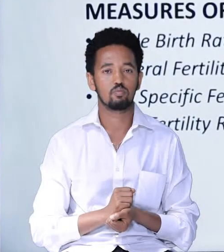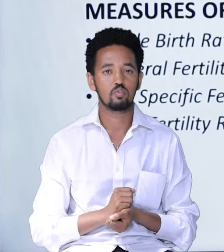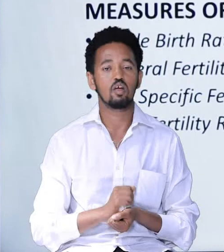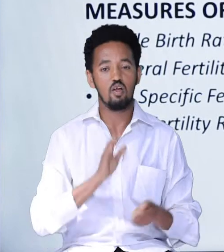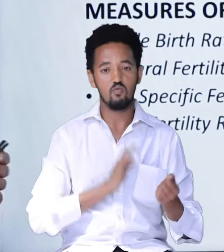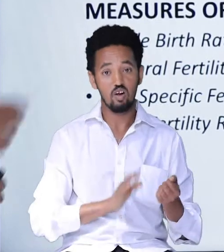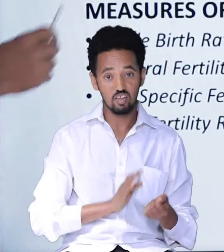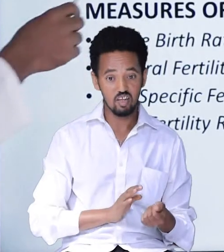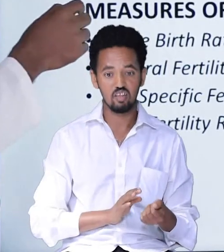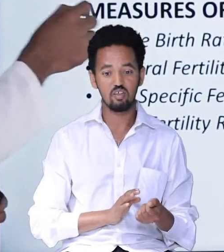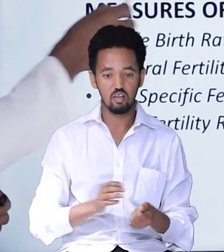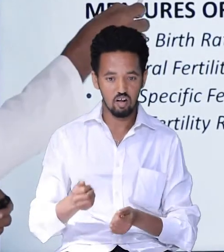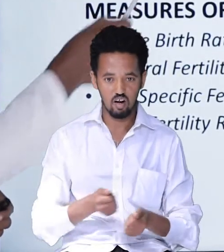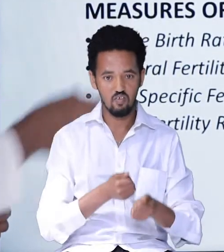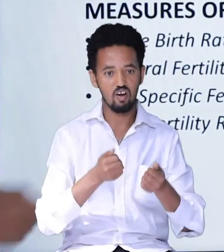Fertility refers to